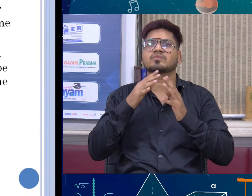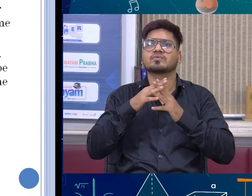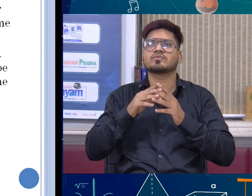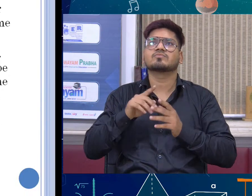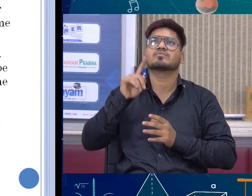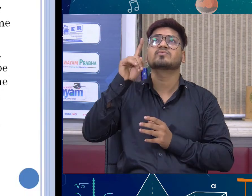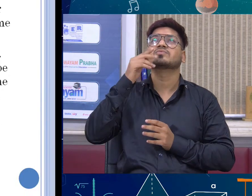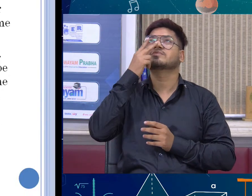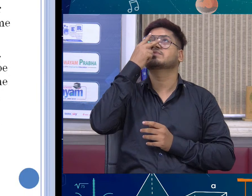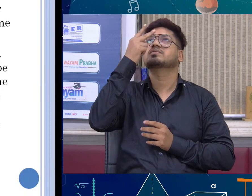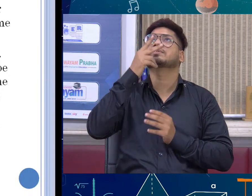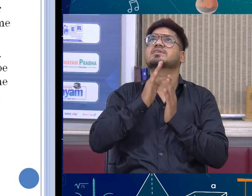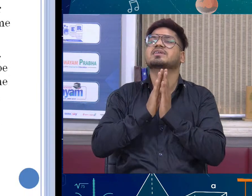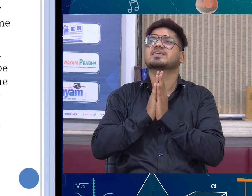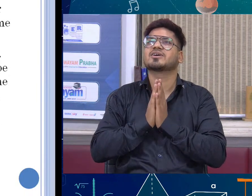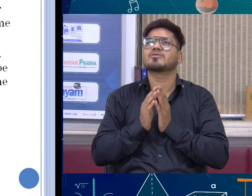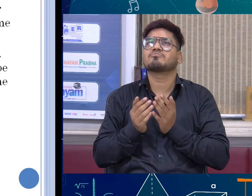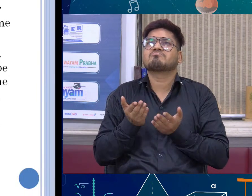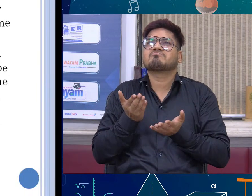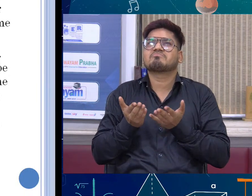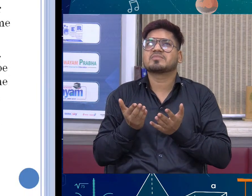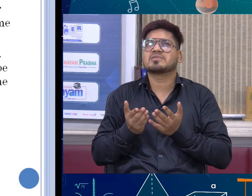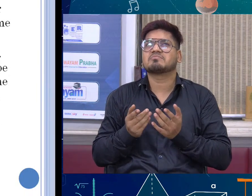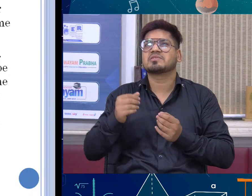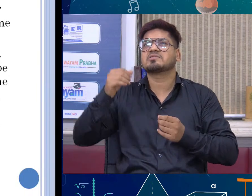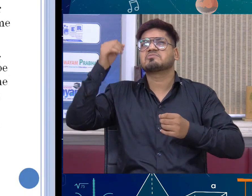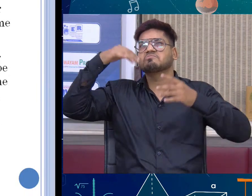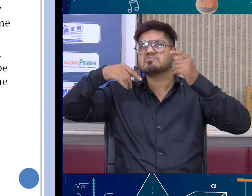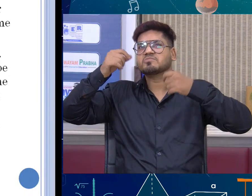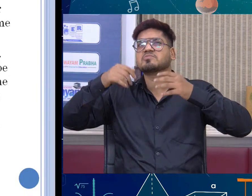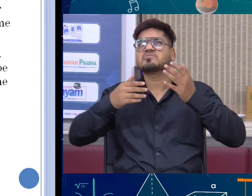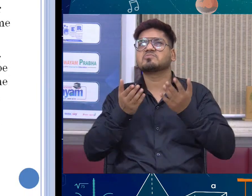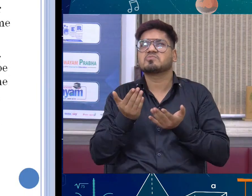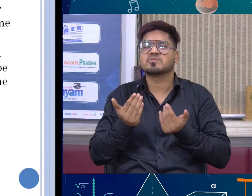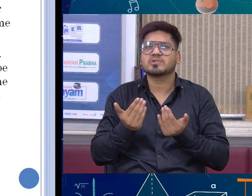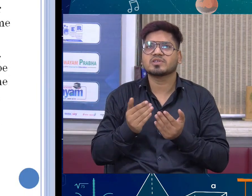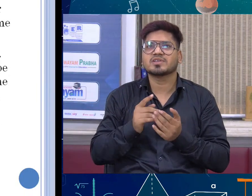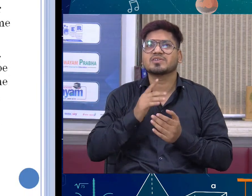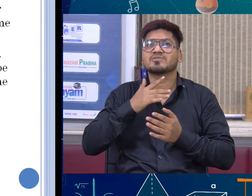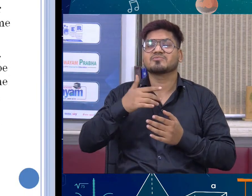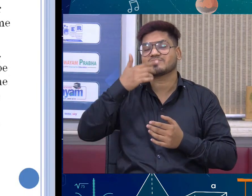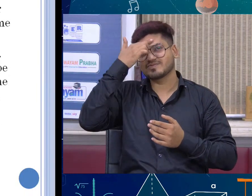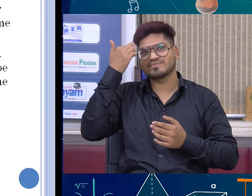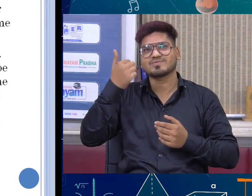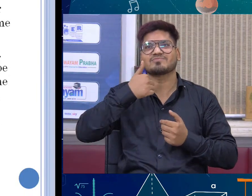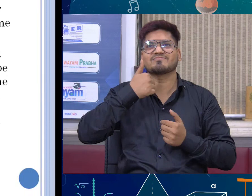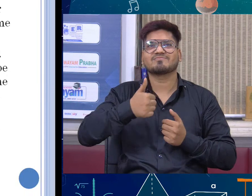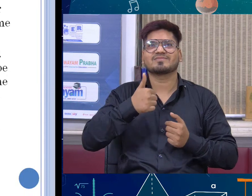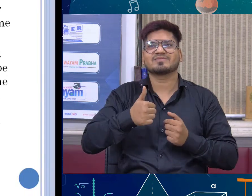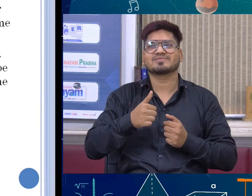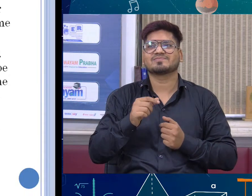that, he's thinking that, yeah, I need a shower required and a rain required for getting good